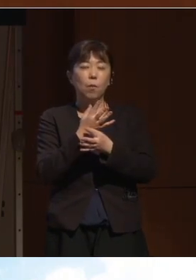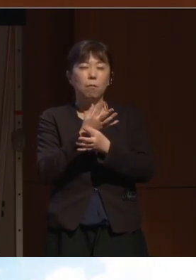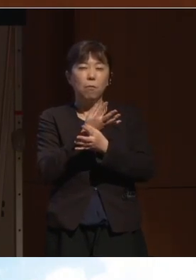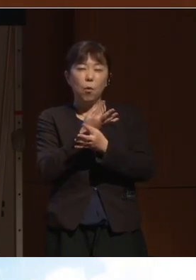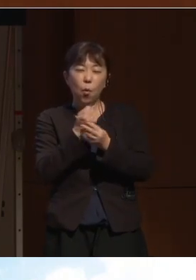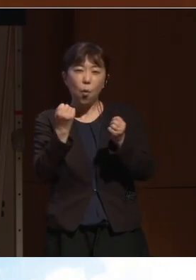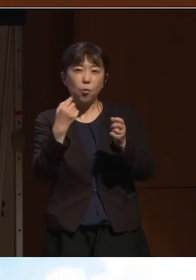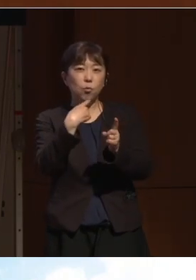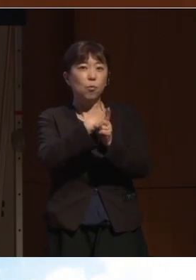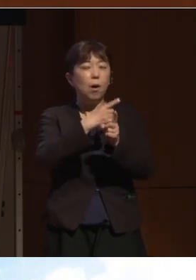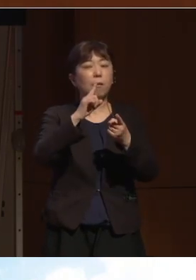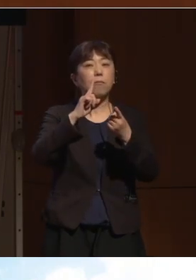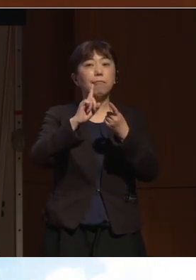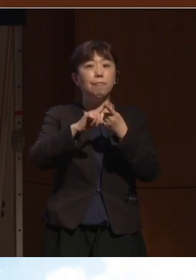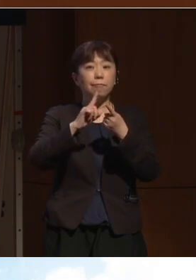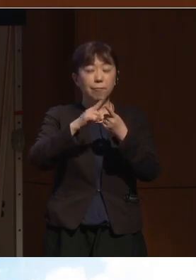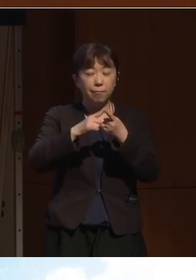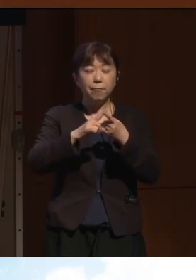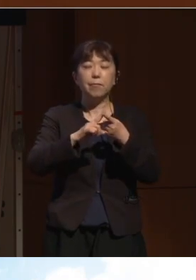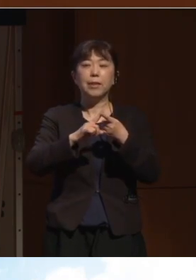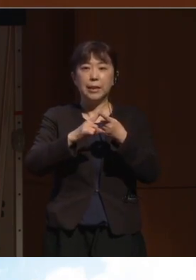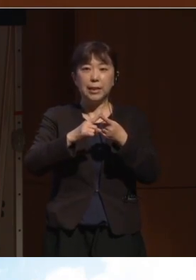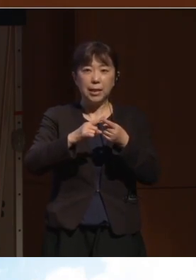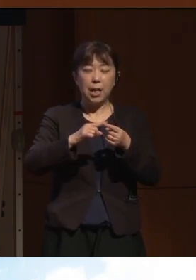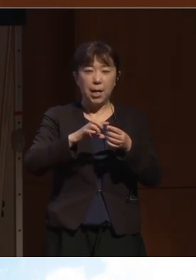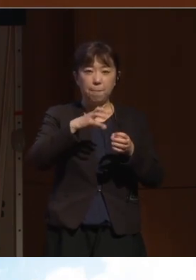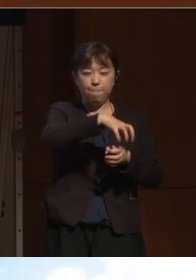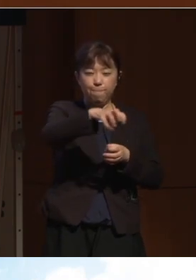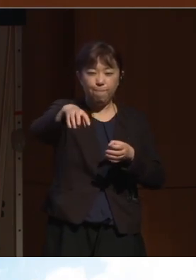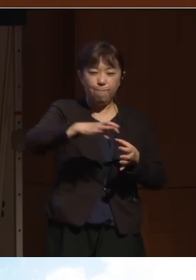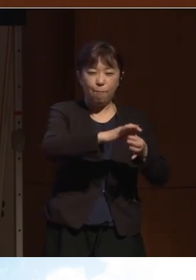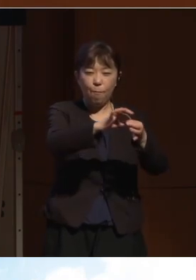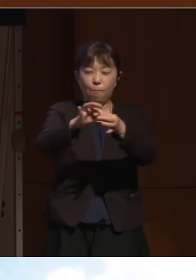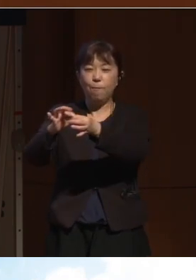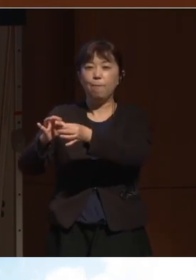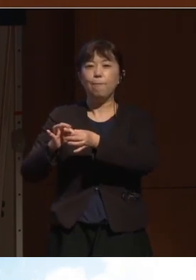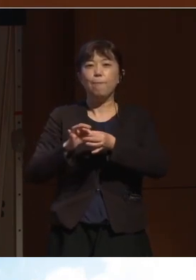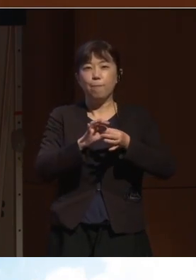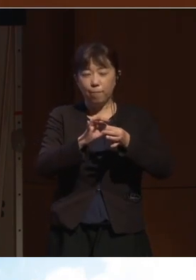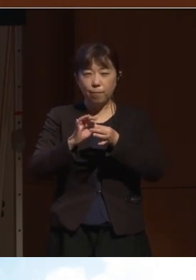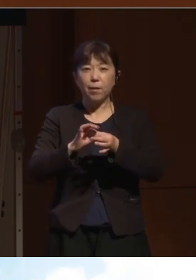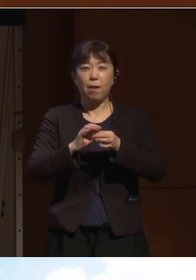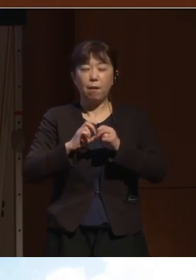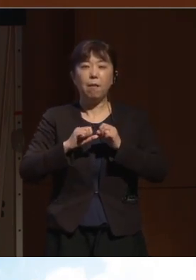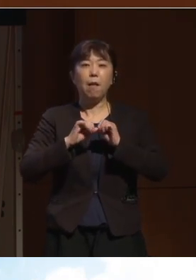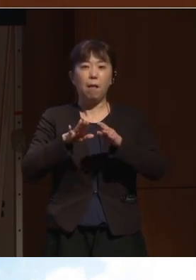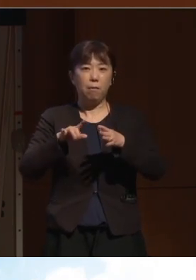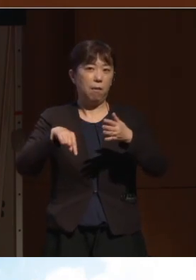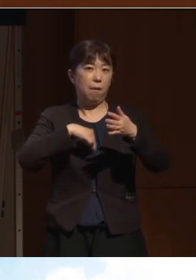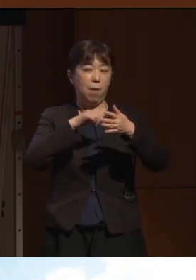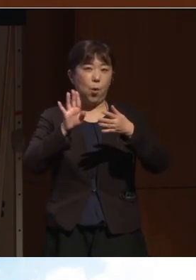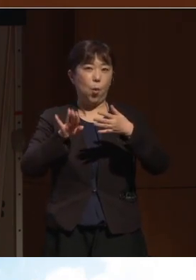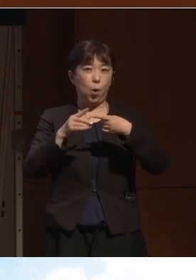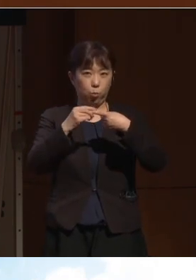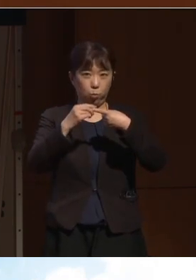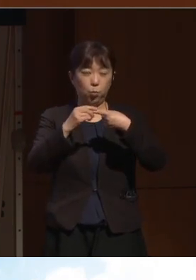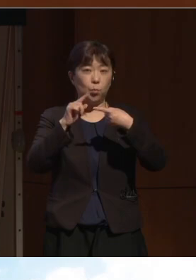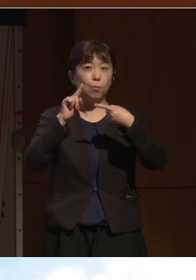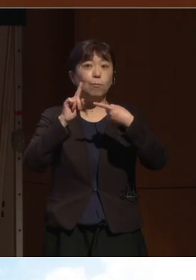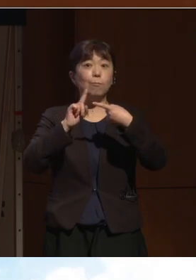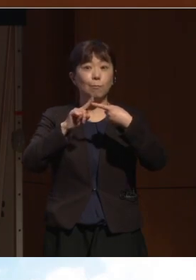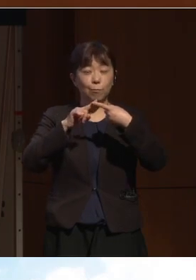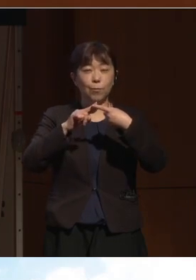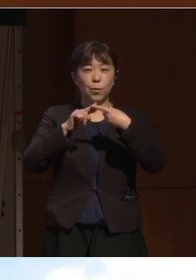to be integrated at rapid speed. That's going to happen again for every major pandemic and epidemic, so we need to be ready to do